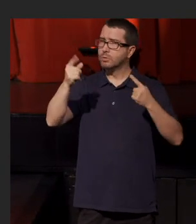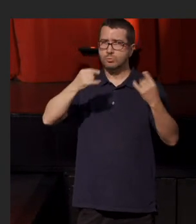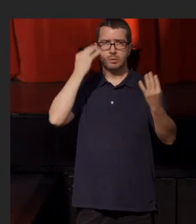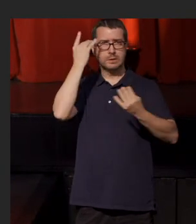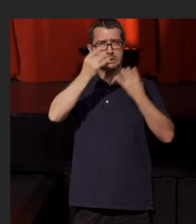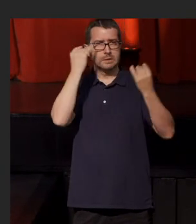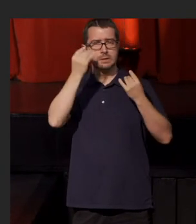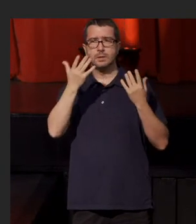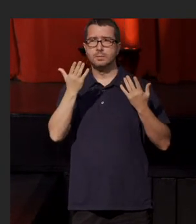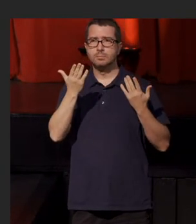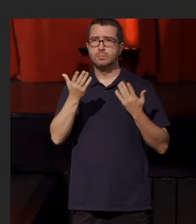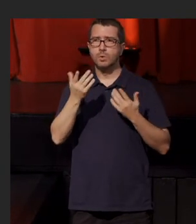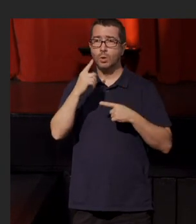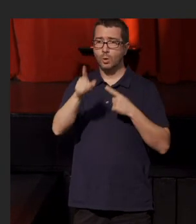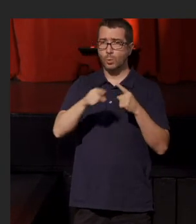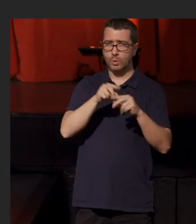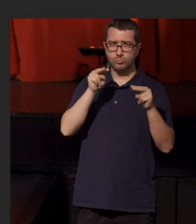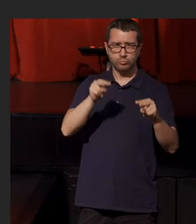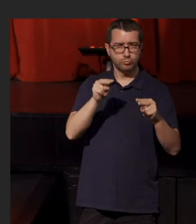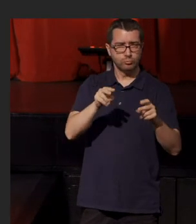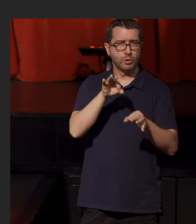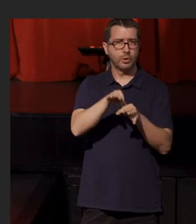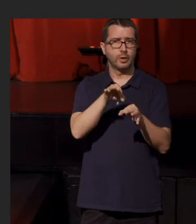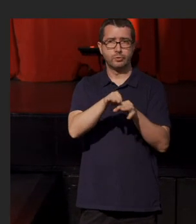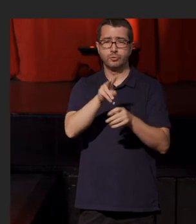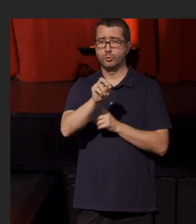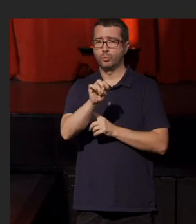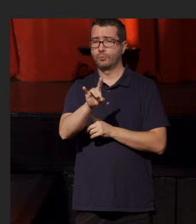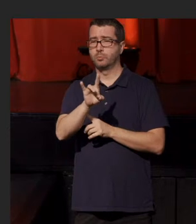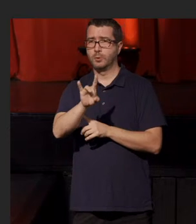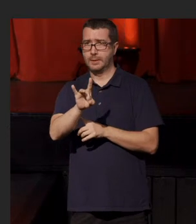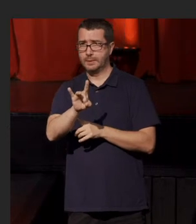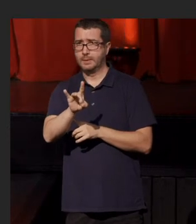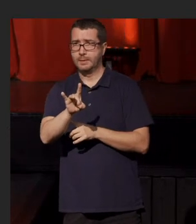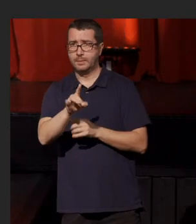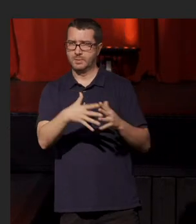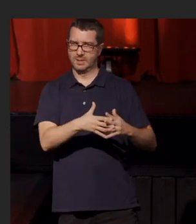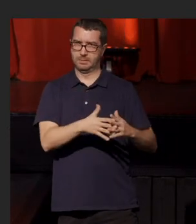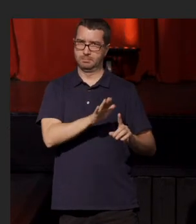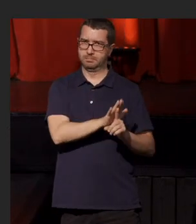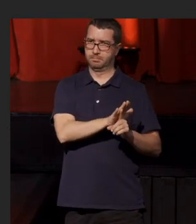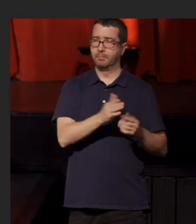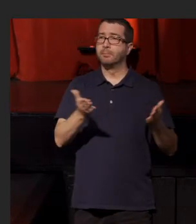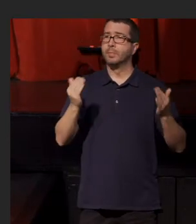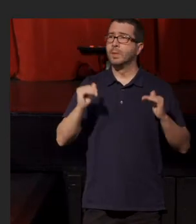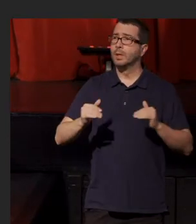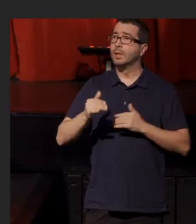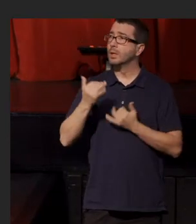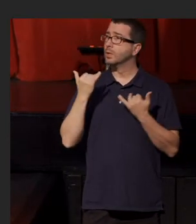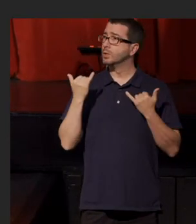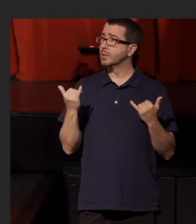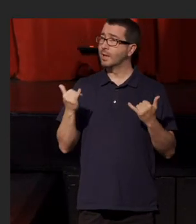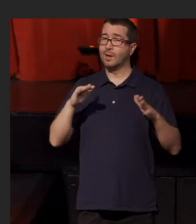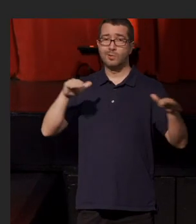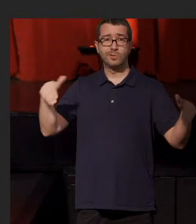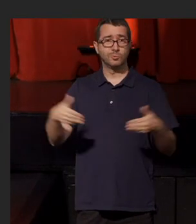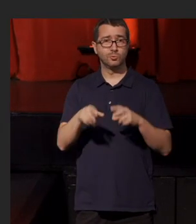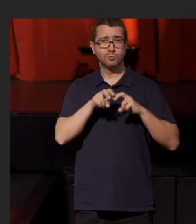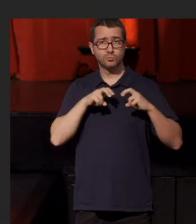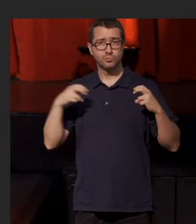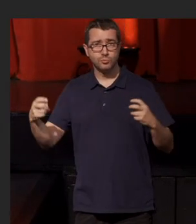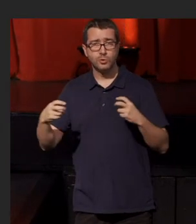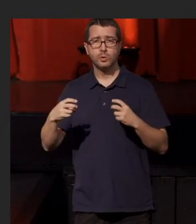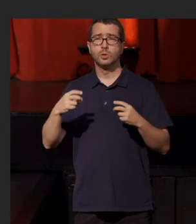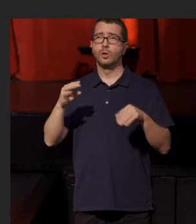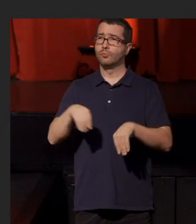watch the midterm elections on the 8th of November. So why don't we introduce our speakers, both virtually